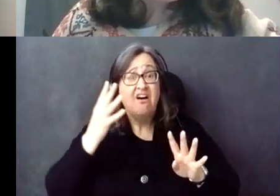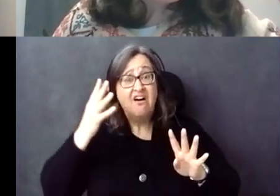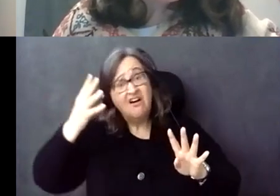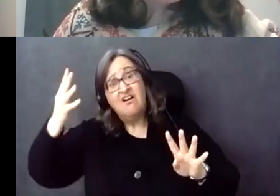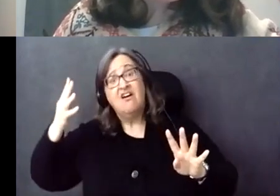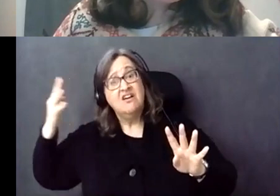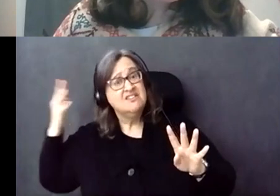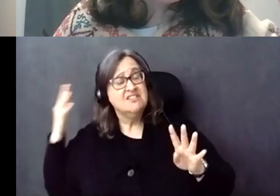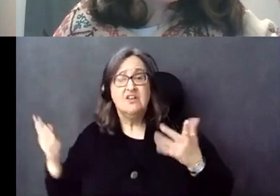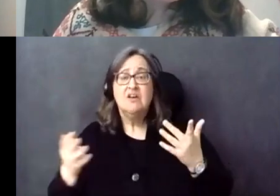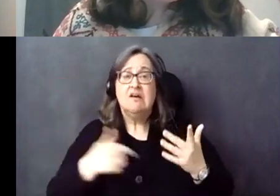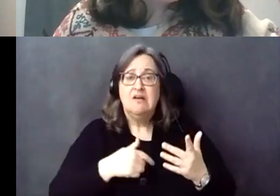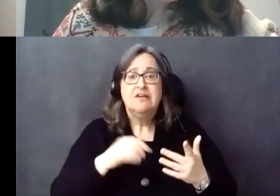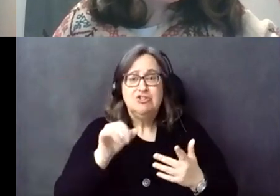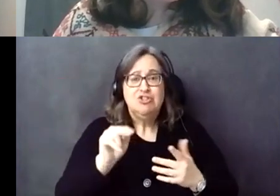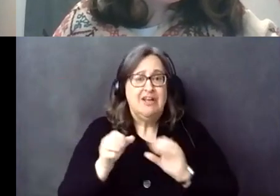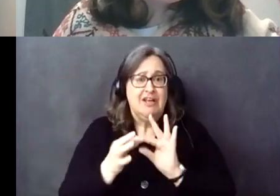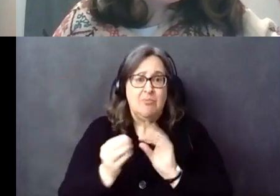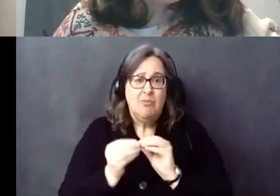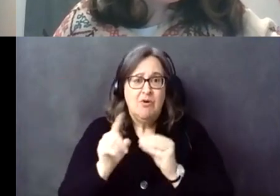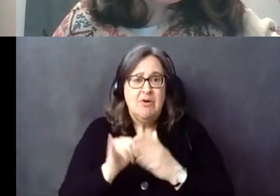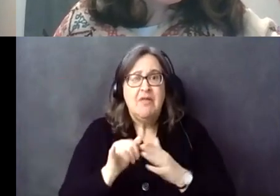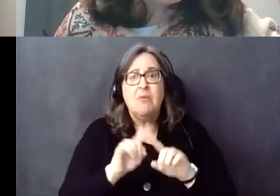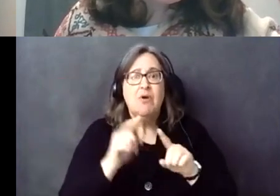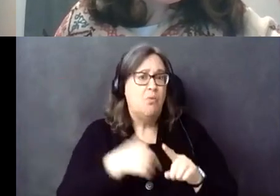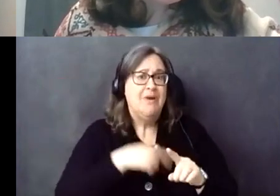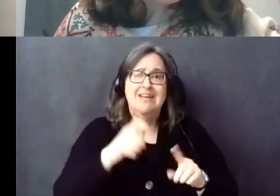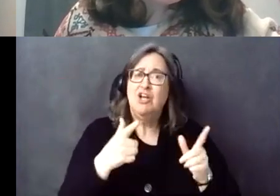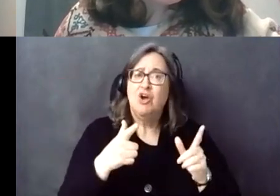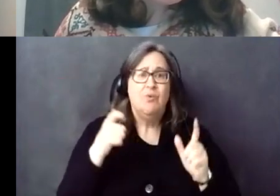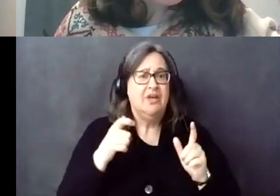see is the immediate response. Thank you.